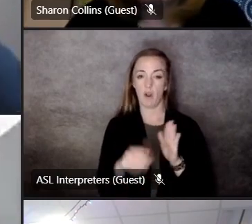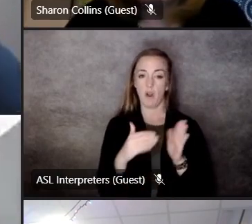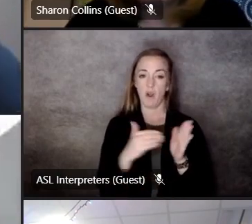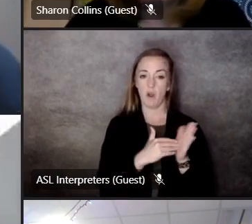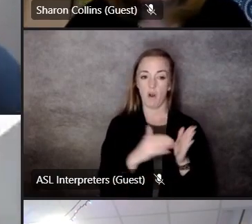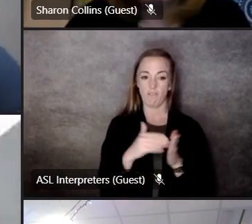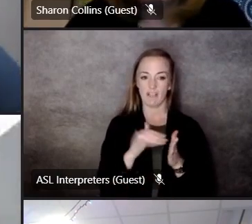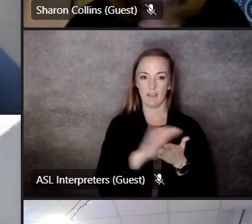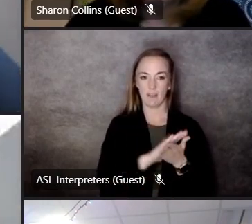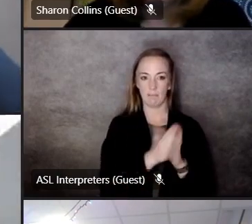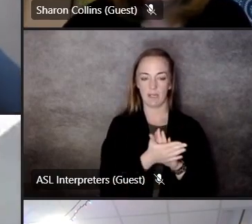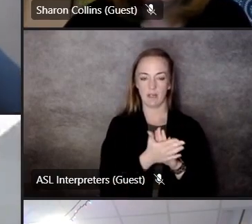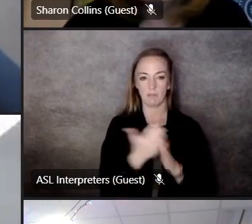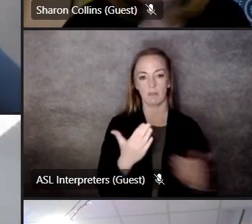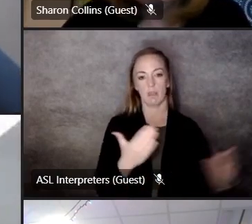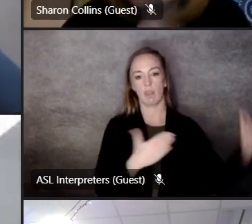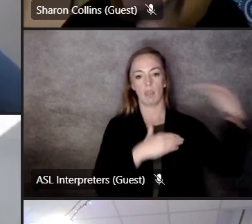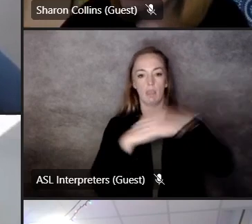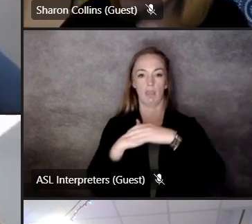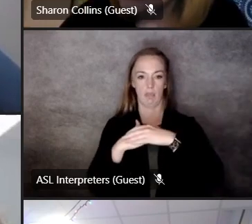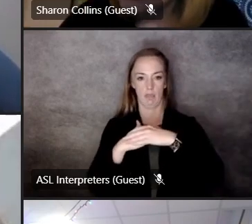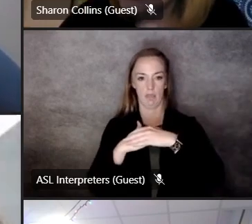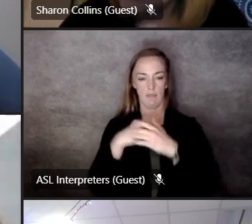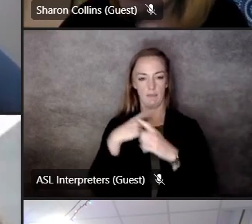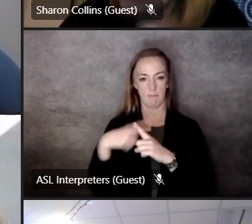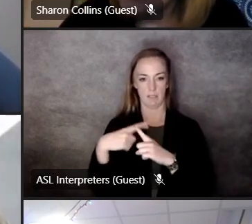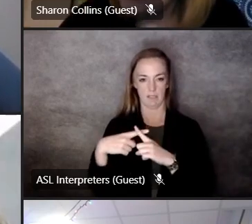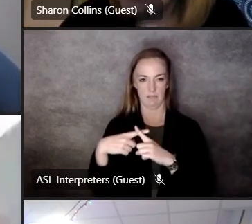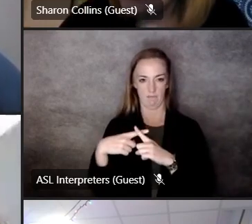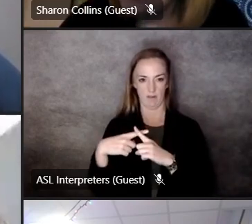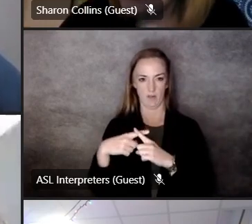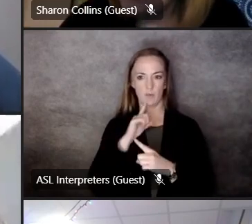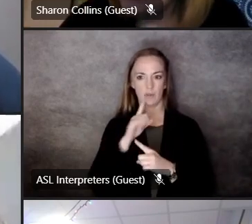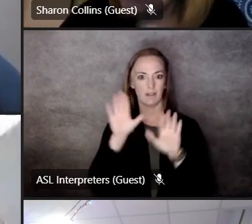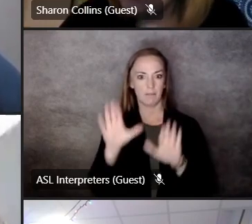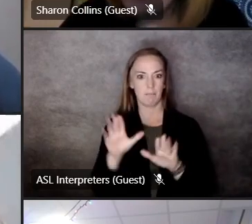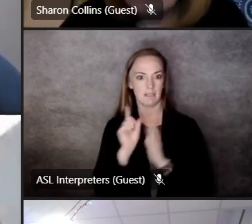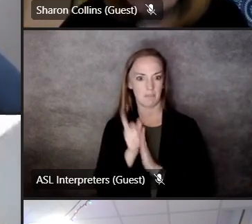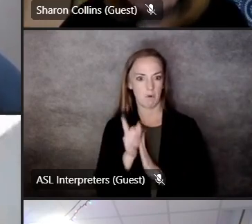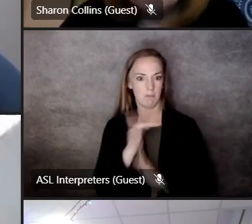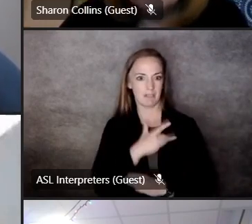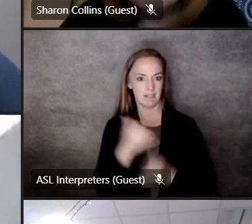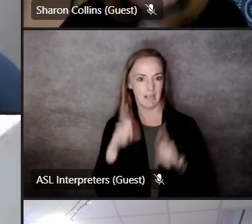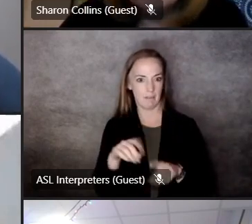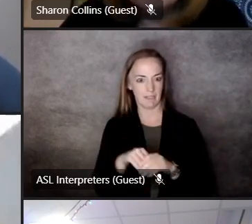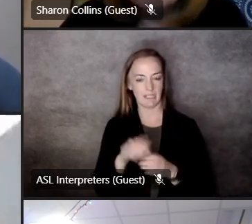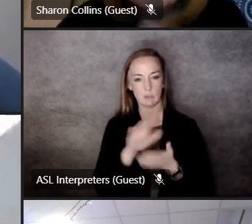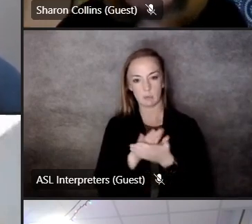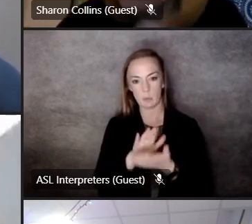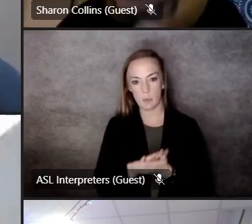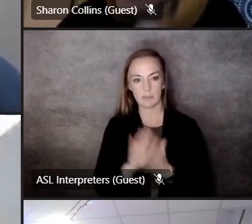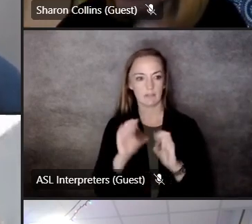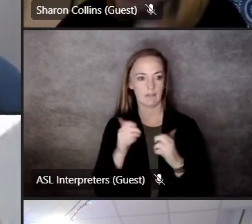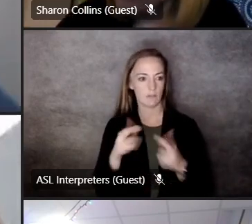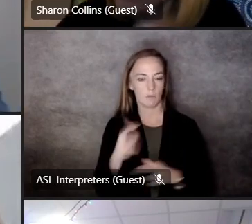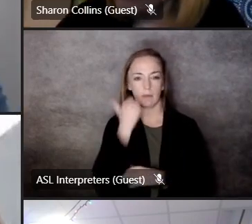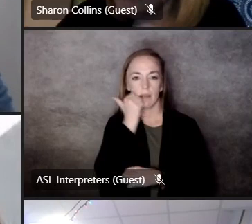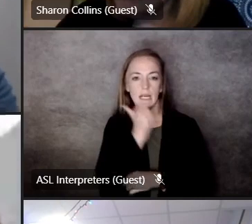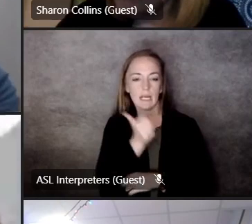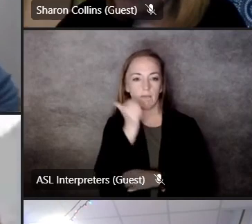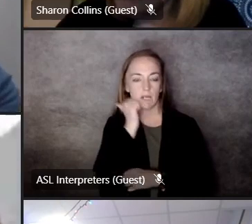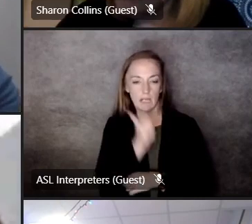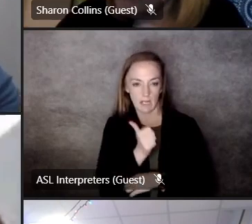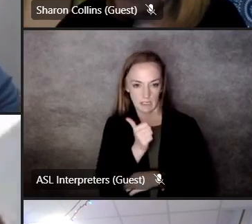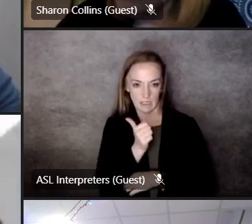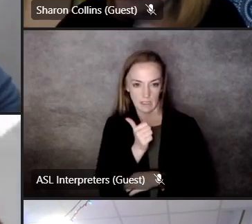the amazing moments that happen in schools, classrooms, every single day. And it is just